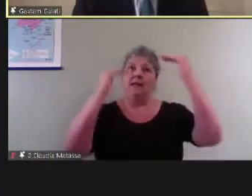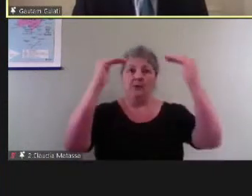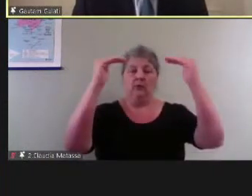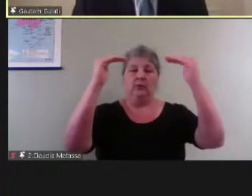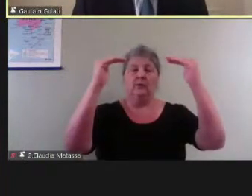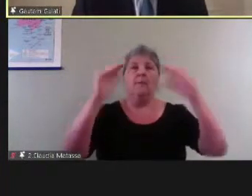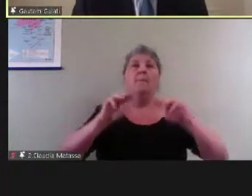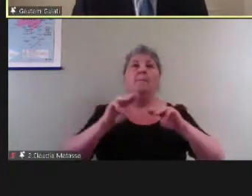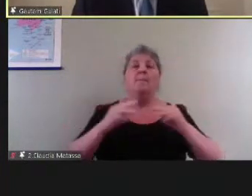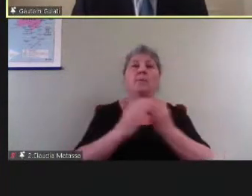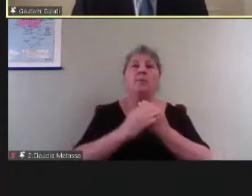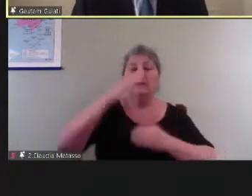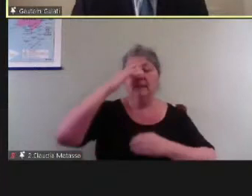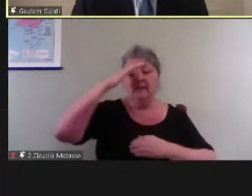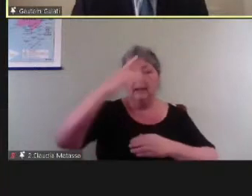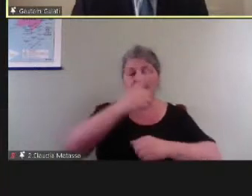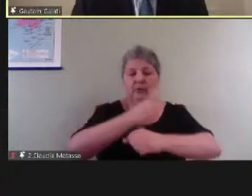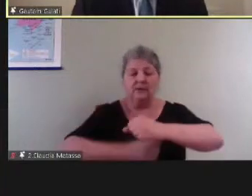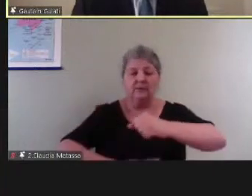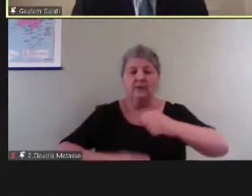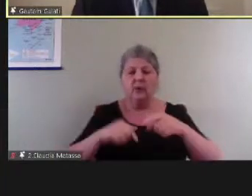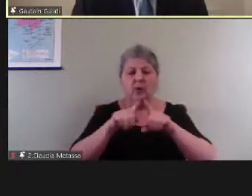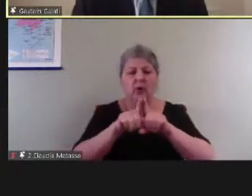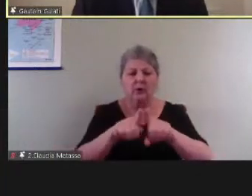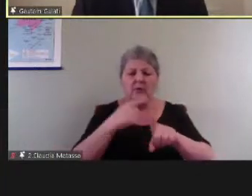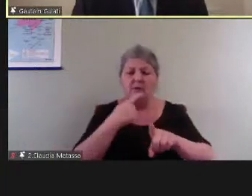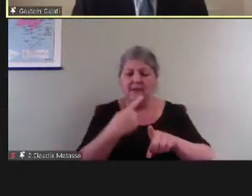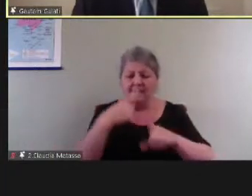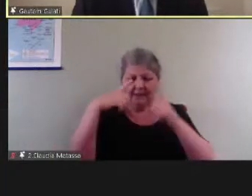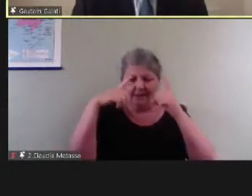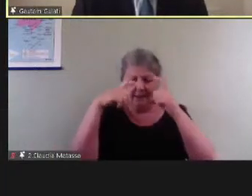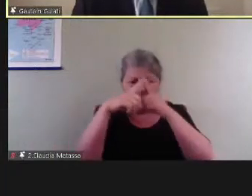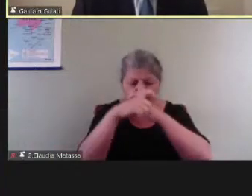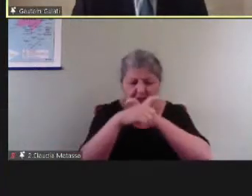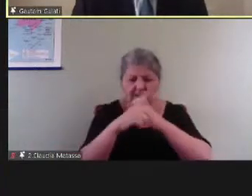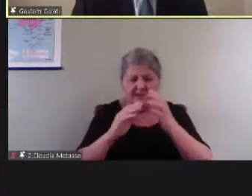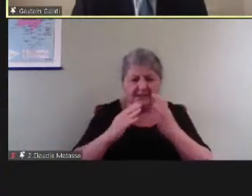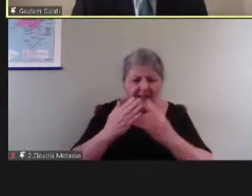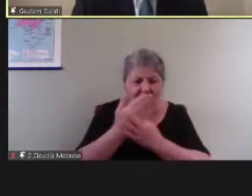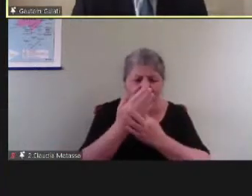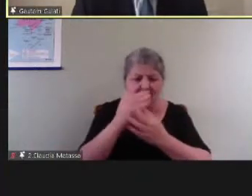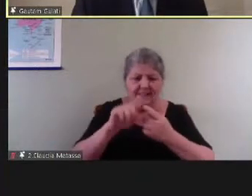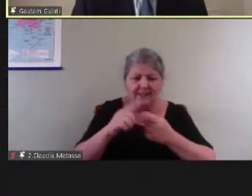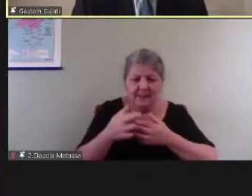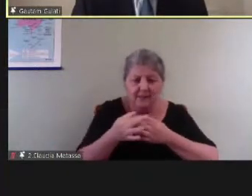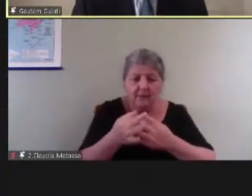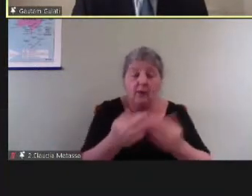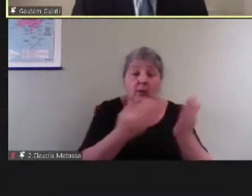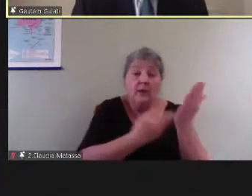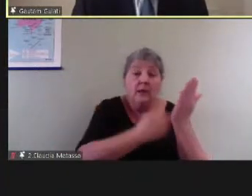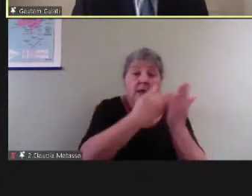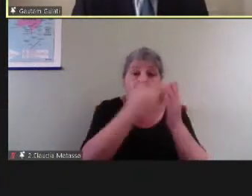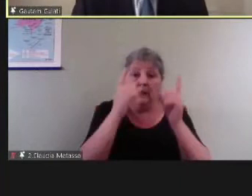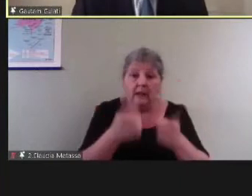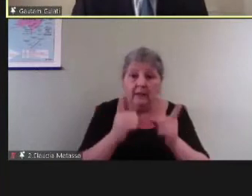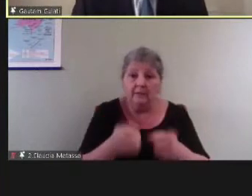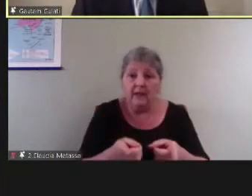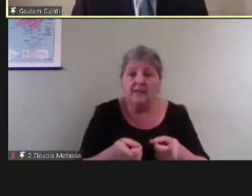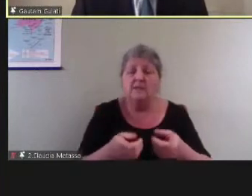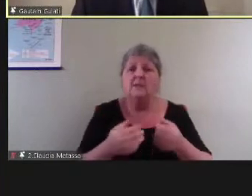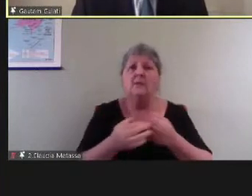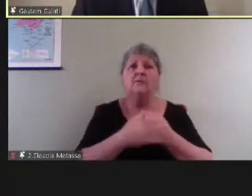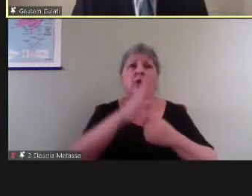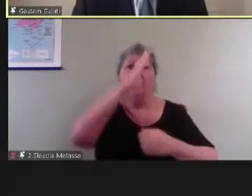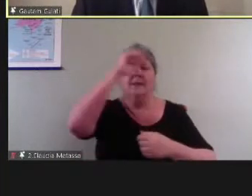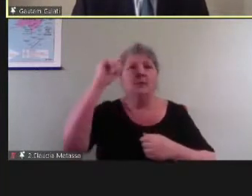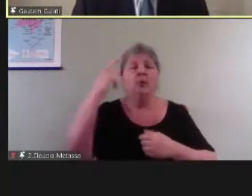People with intellectual disabilities also describe difficulties accessing and following legal advice. For example, one